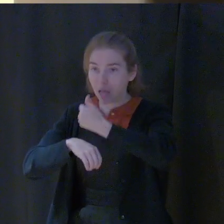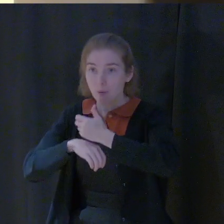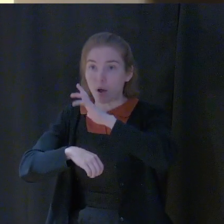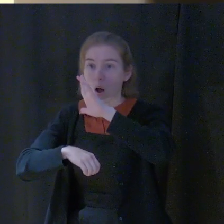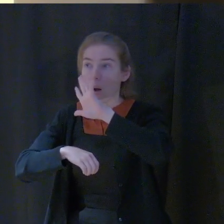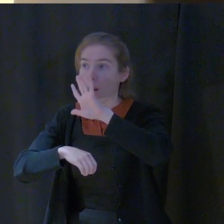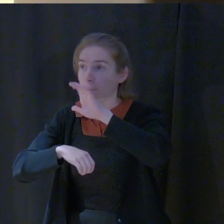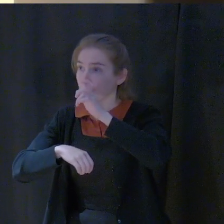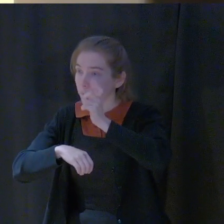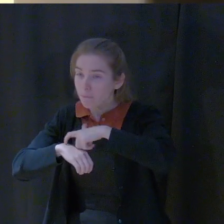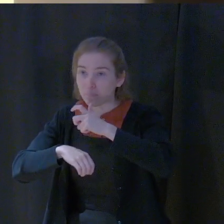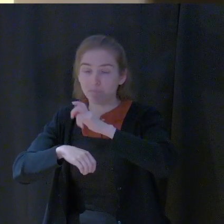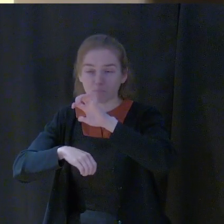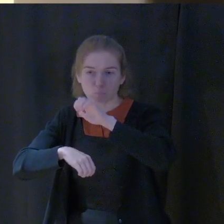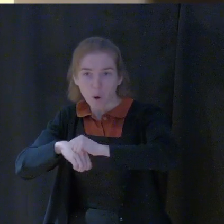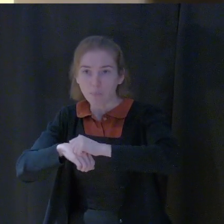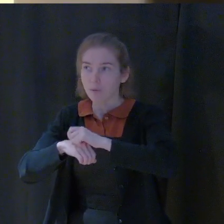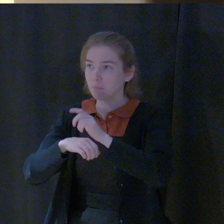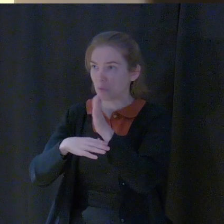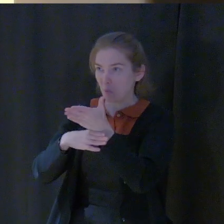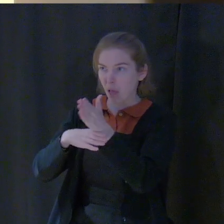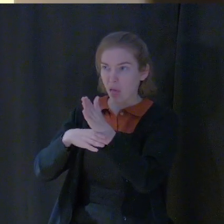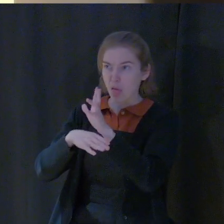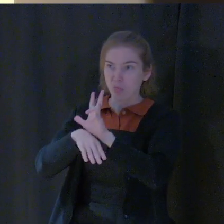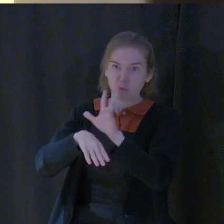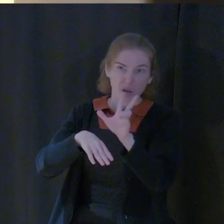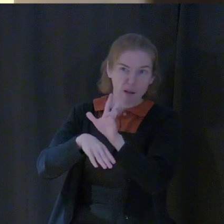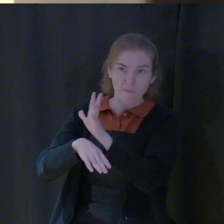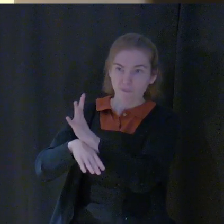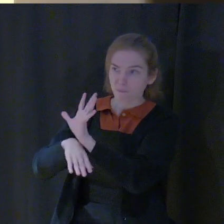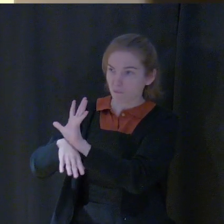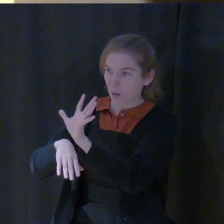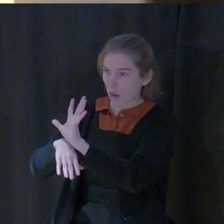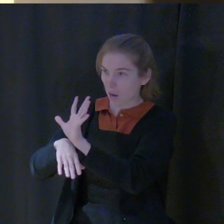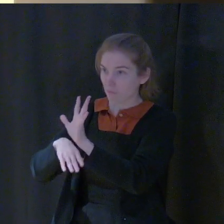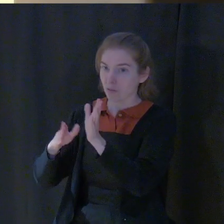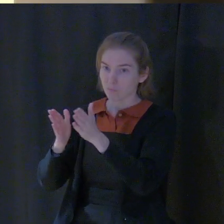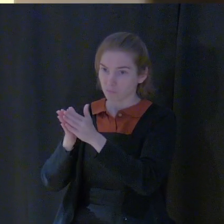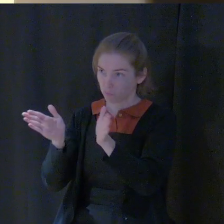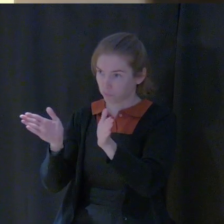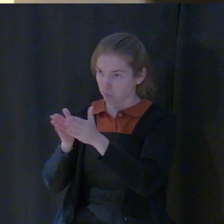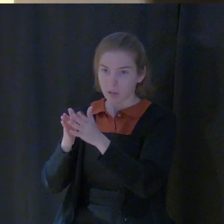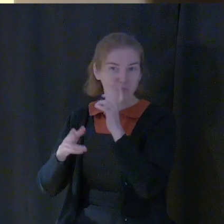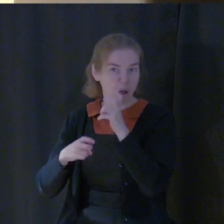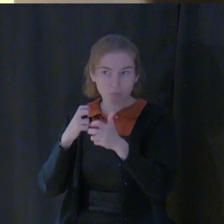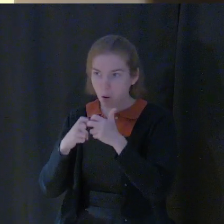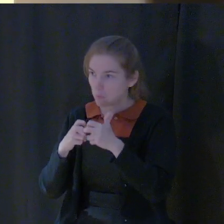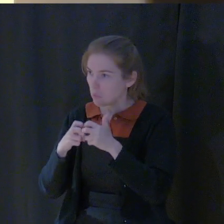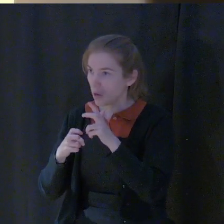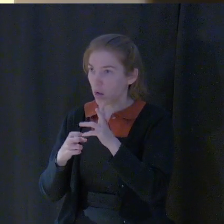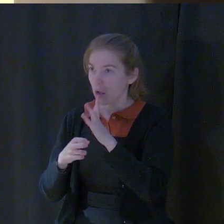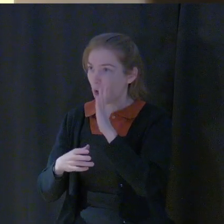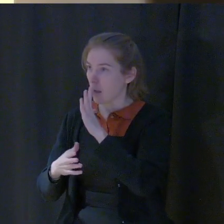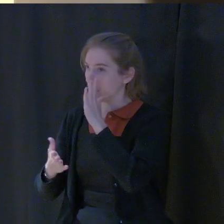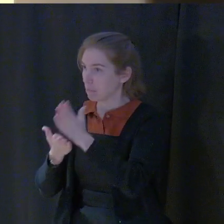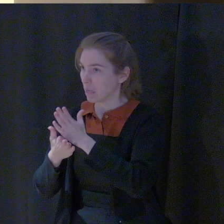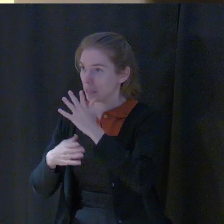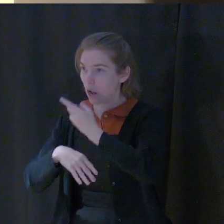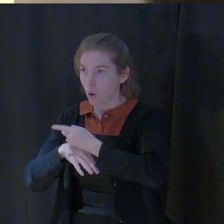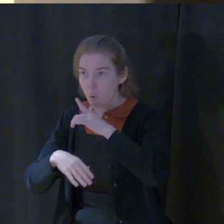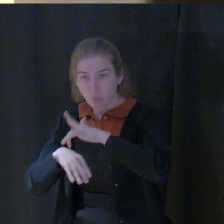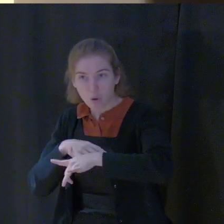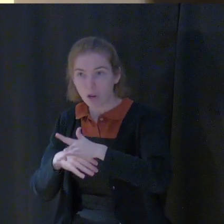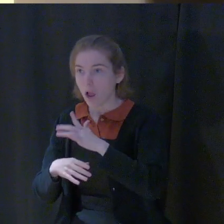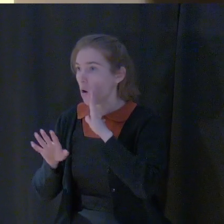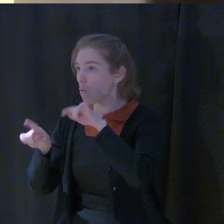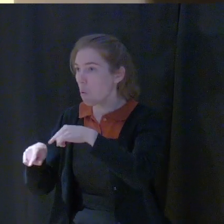there between 3 and 5 o'clock in the afternoon. A wide window, I'll give them grace. Not a problem. I ended my day early, I went home and I